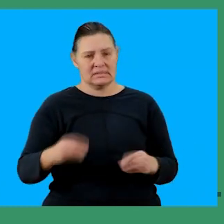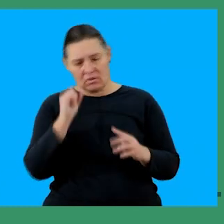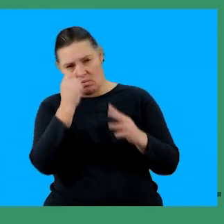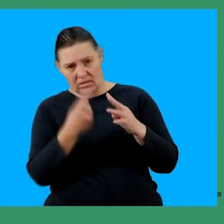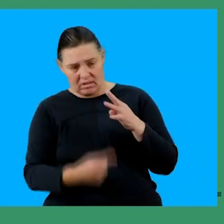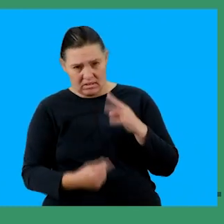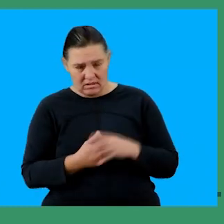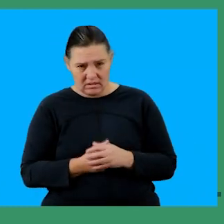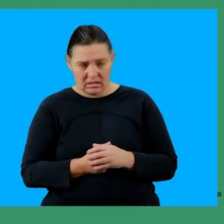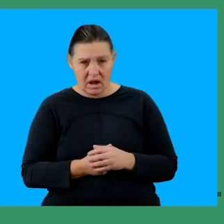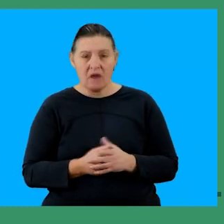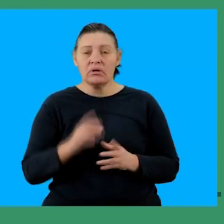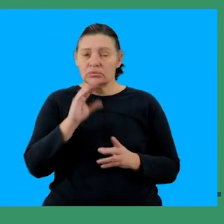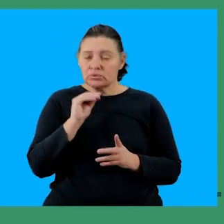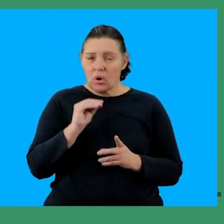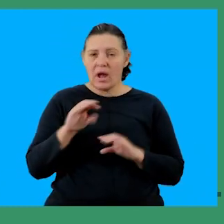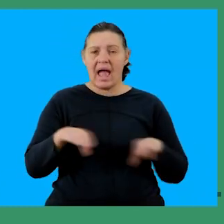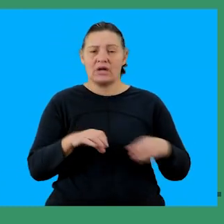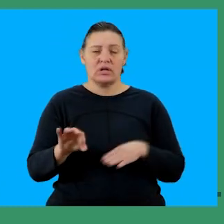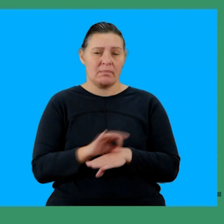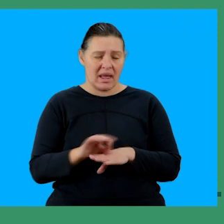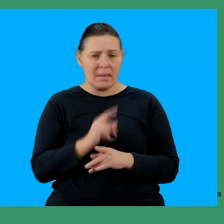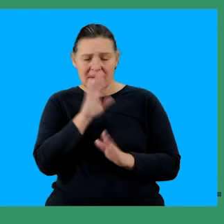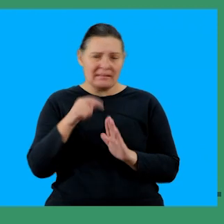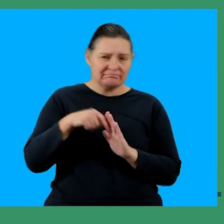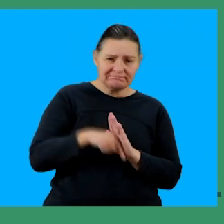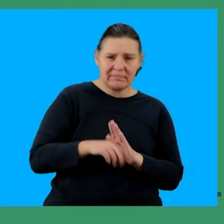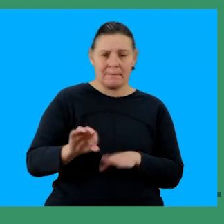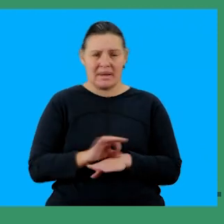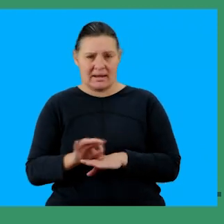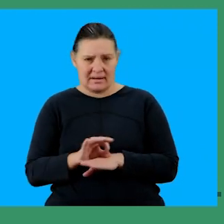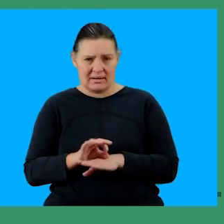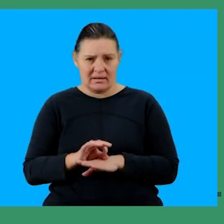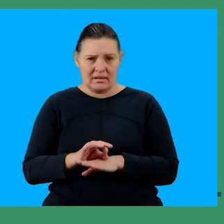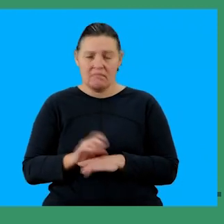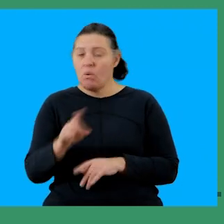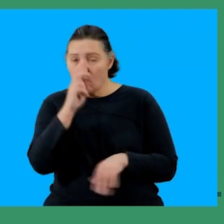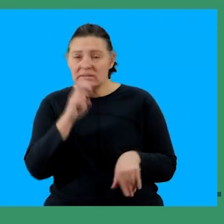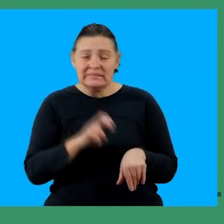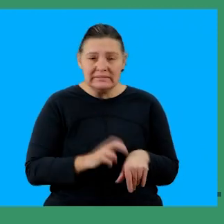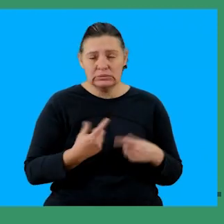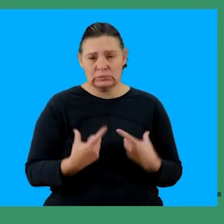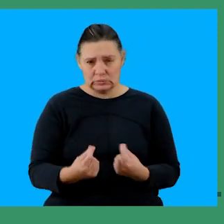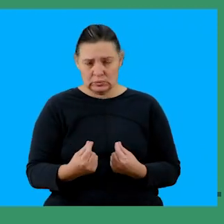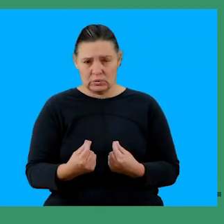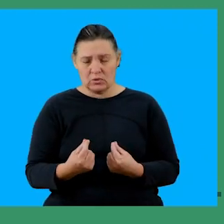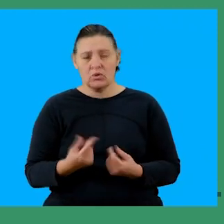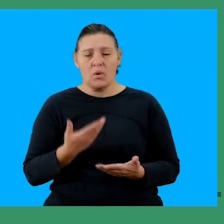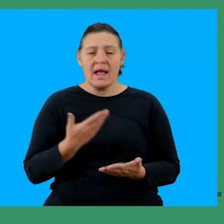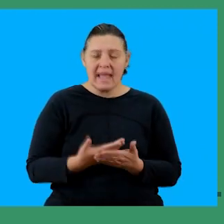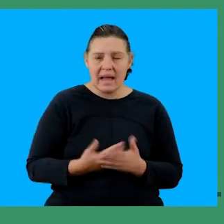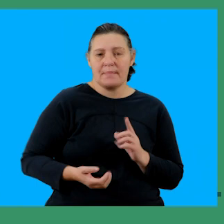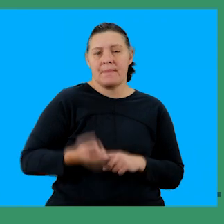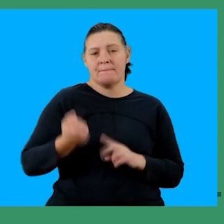the business goals. So when we talk of an action plan, that is a detailed plan of what needs to be done